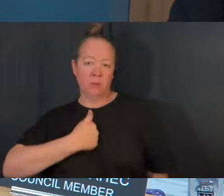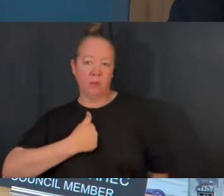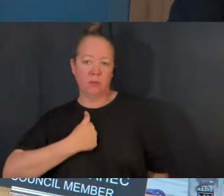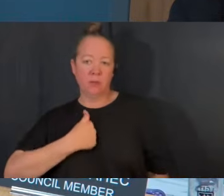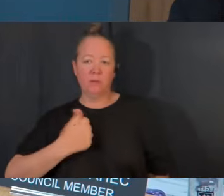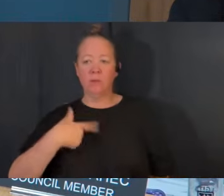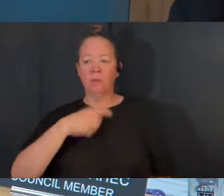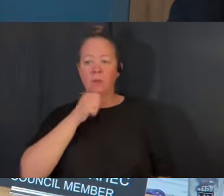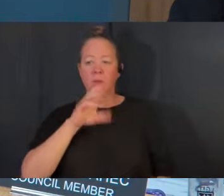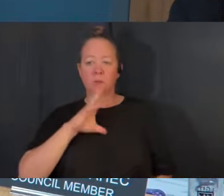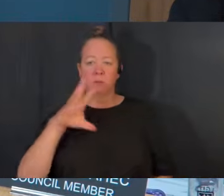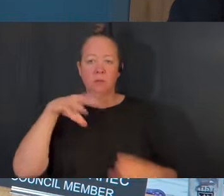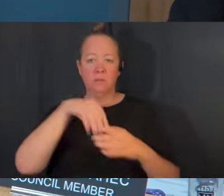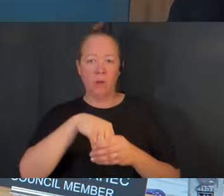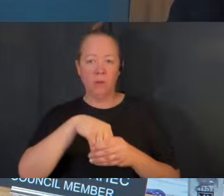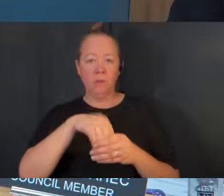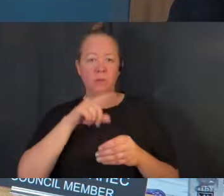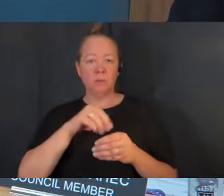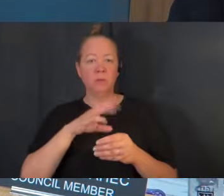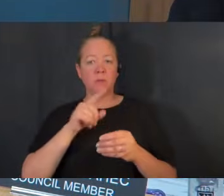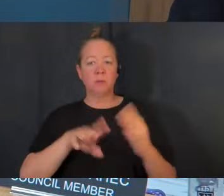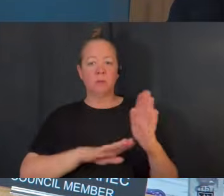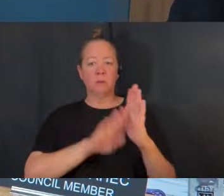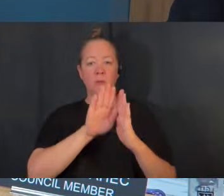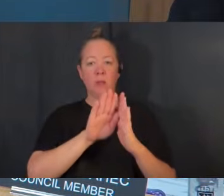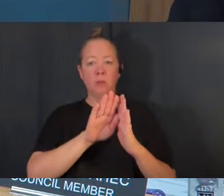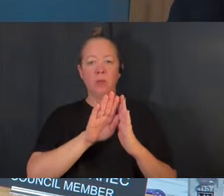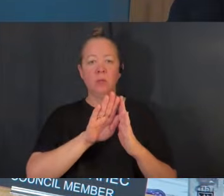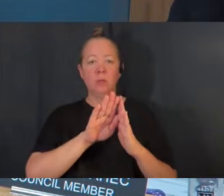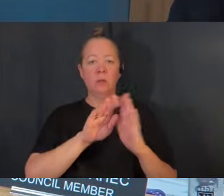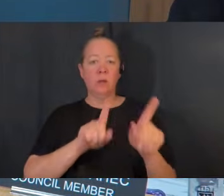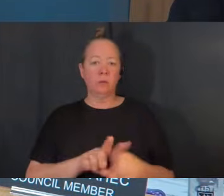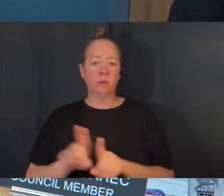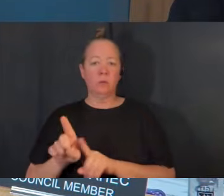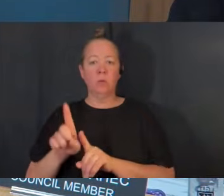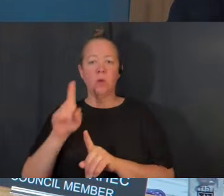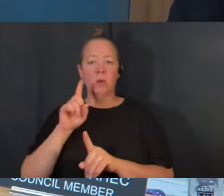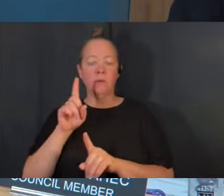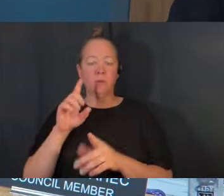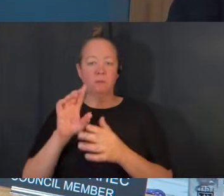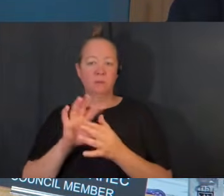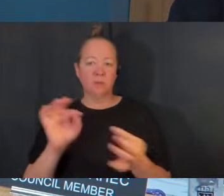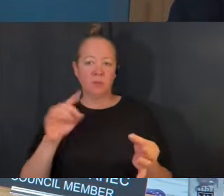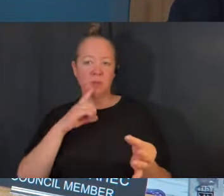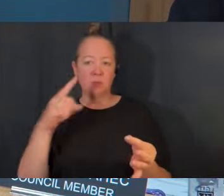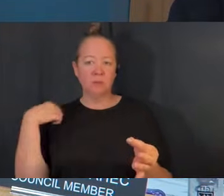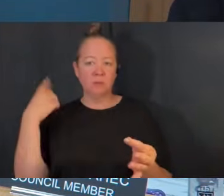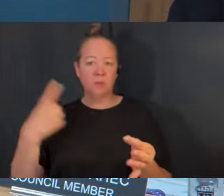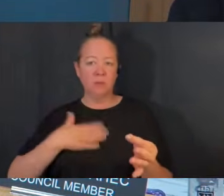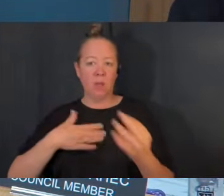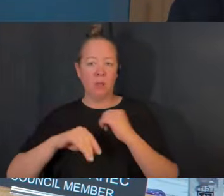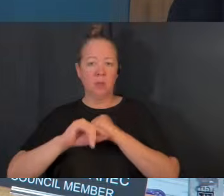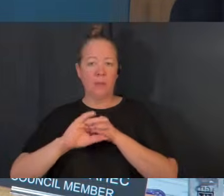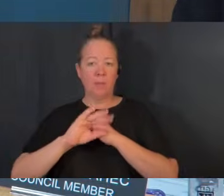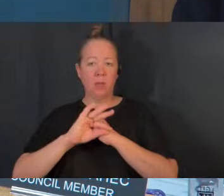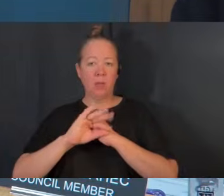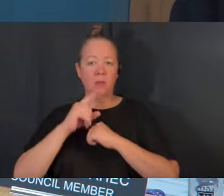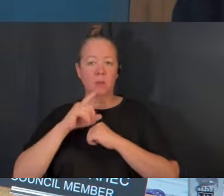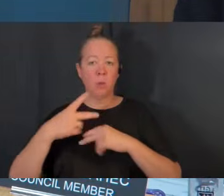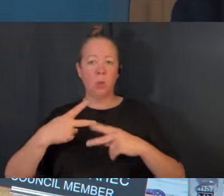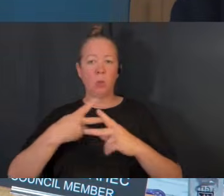part of this development. I've also said since the campaign that the worst case scenario is